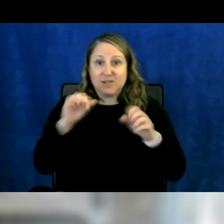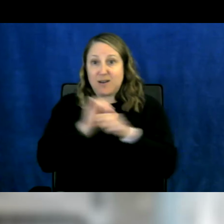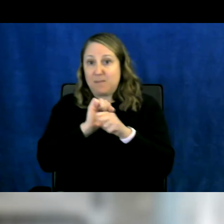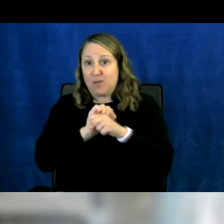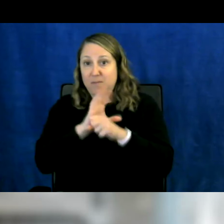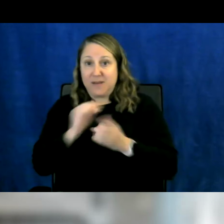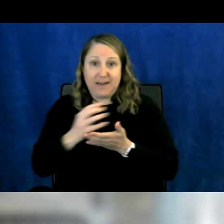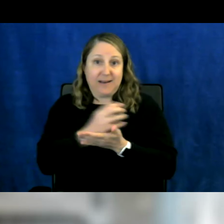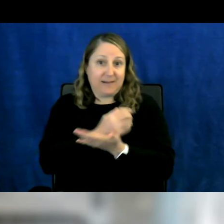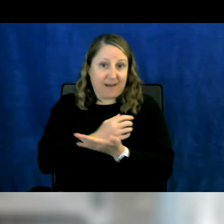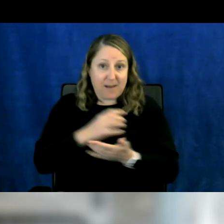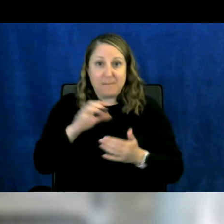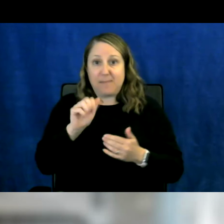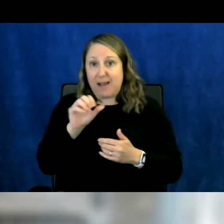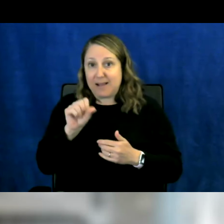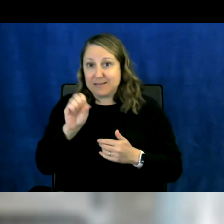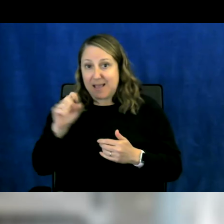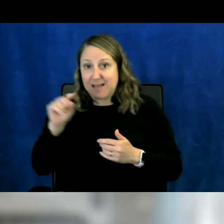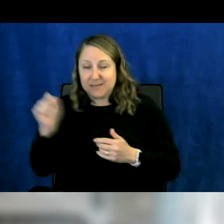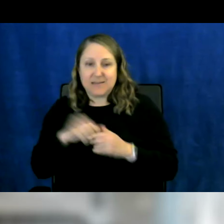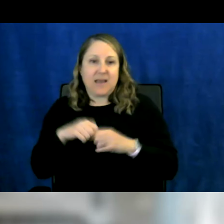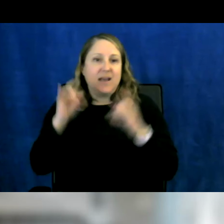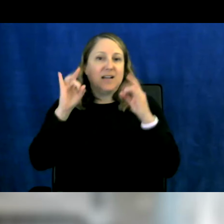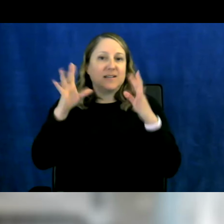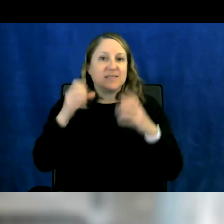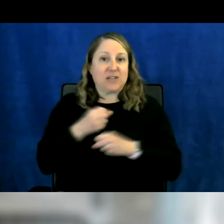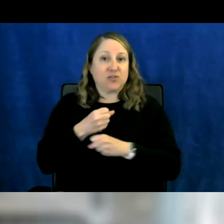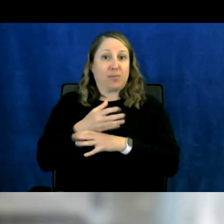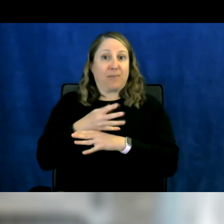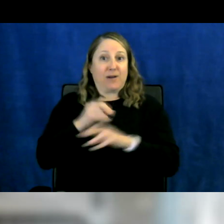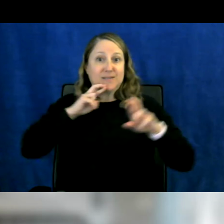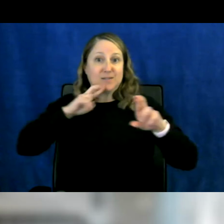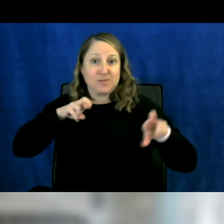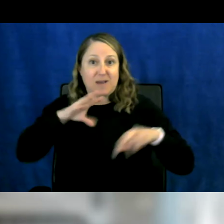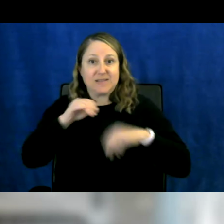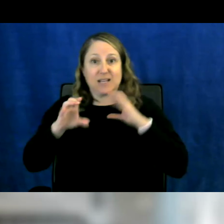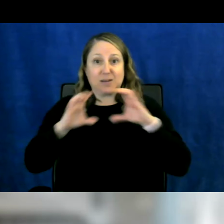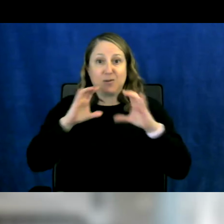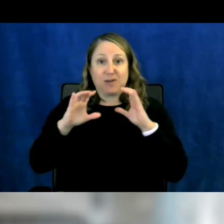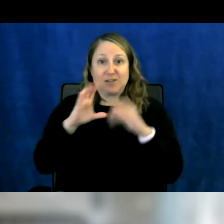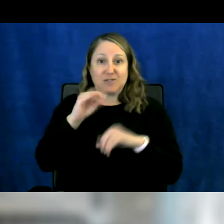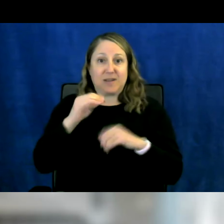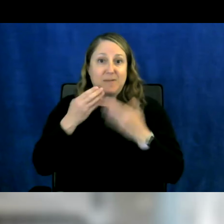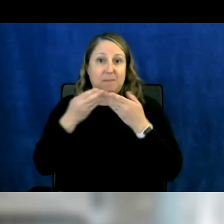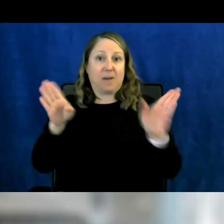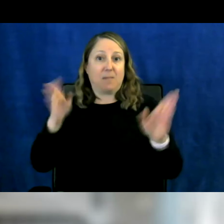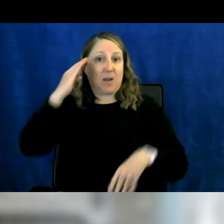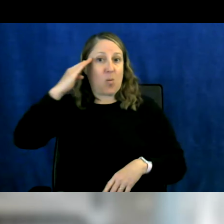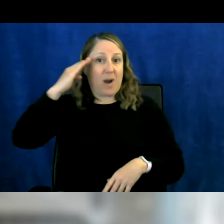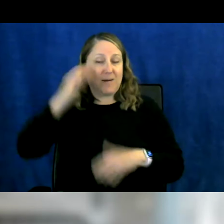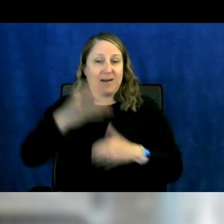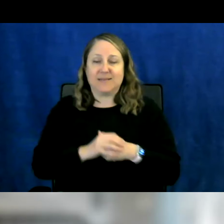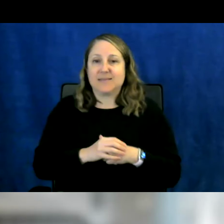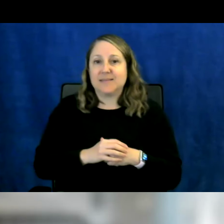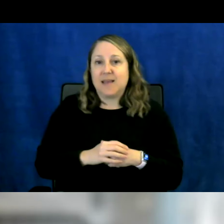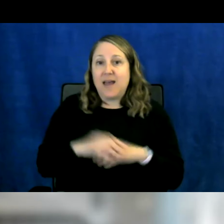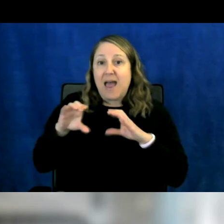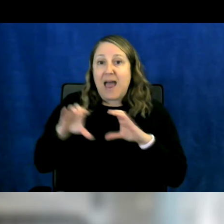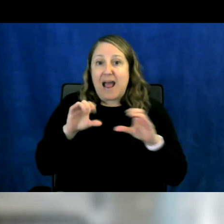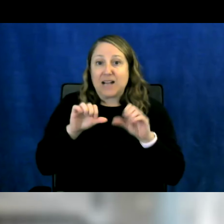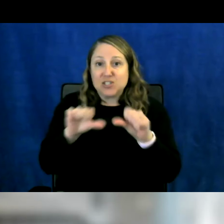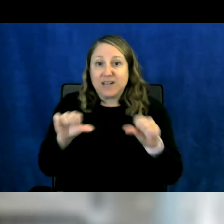assets, disaster preparedness and response, and communications and public awareness. Action area 2 focuses